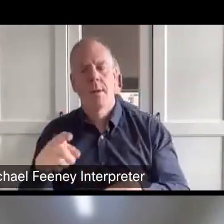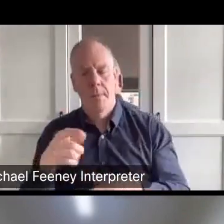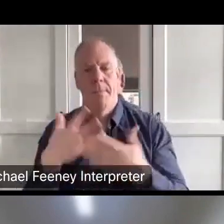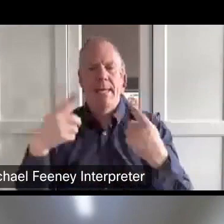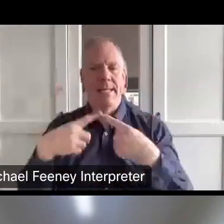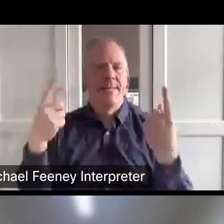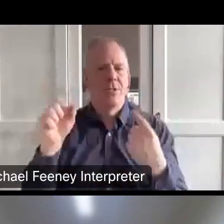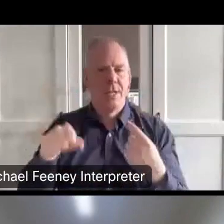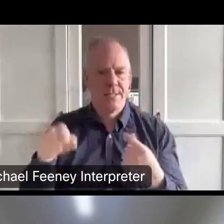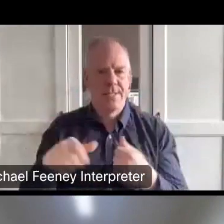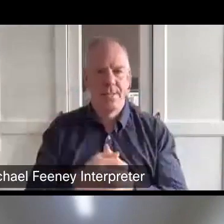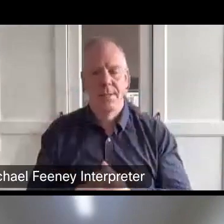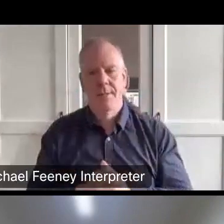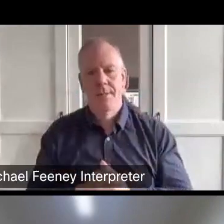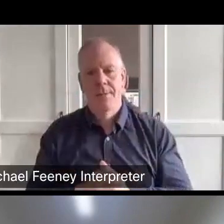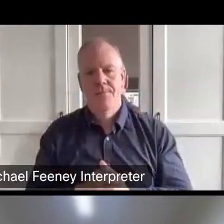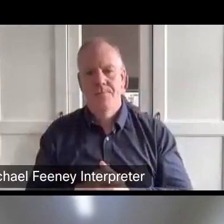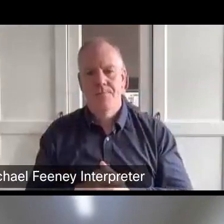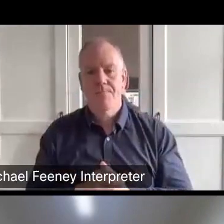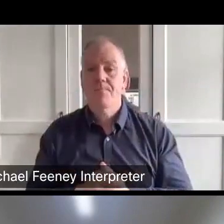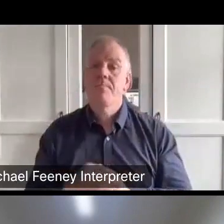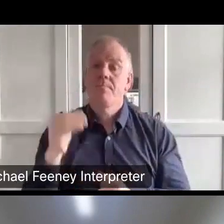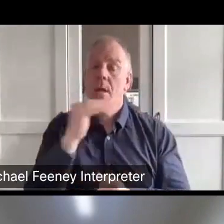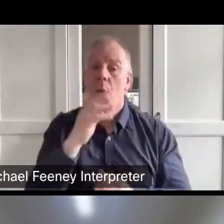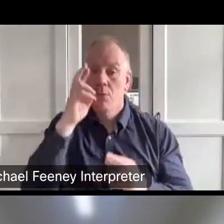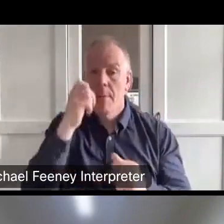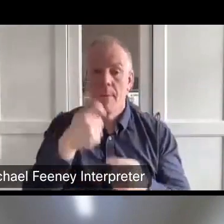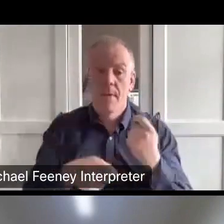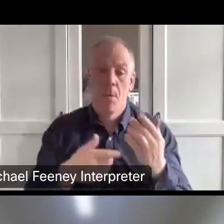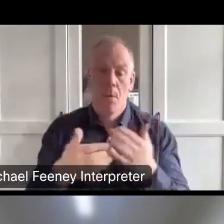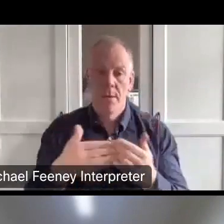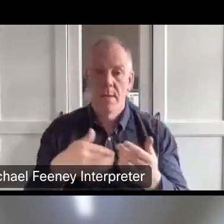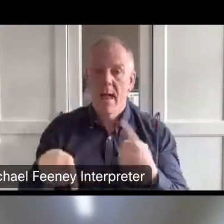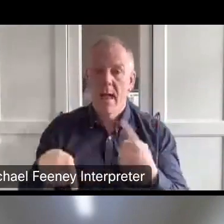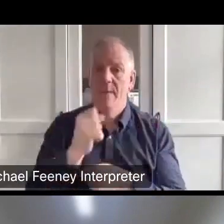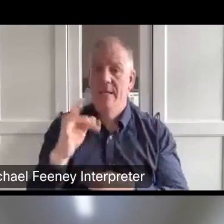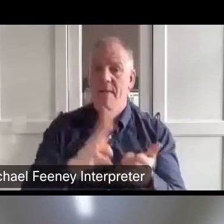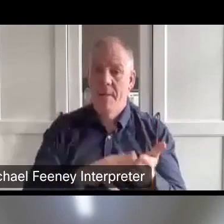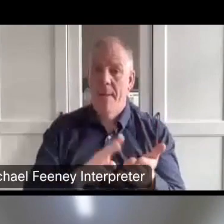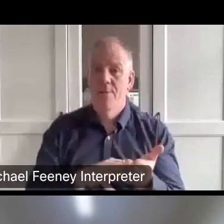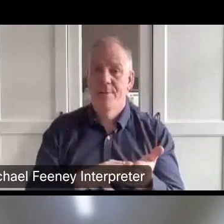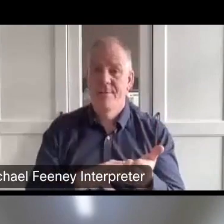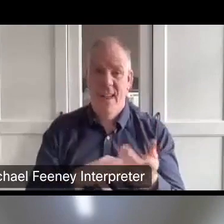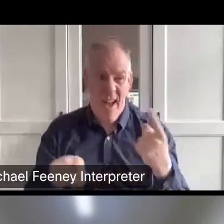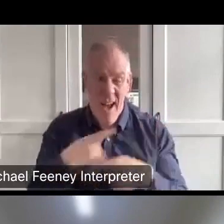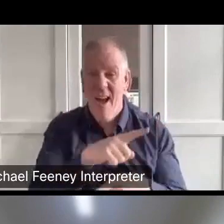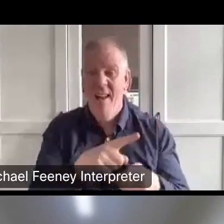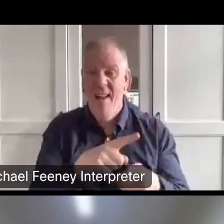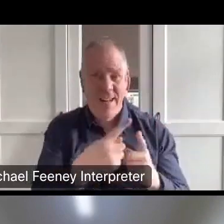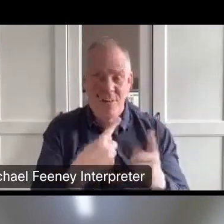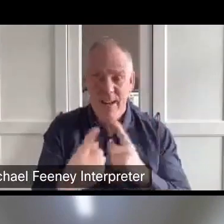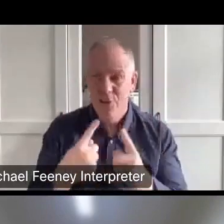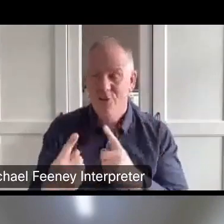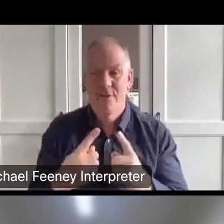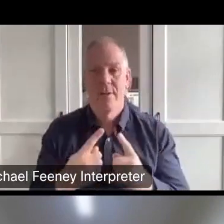difference. Yeah, and it's important to remember, you know, that, you know, our staff, you know, like all of these interactions are people